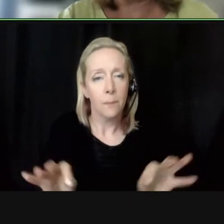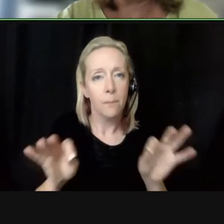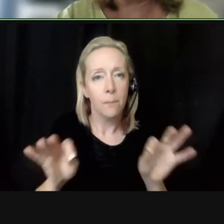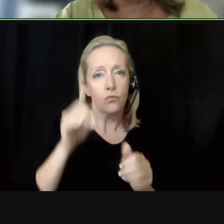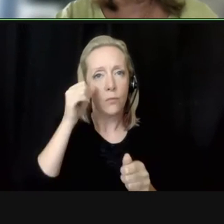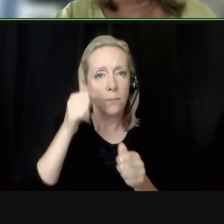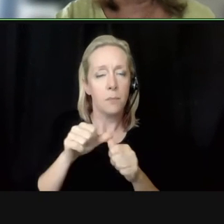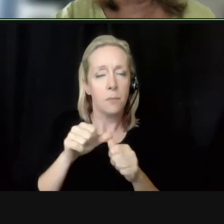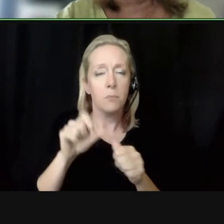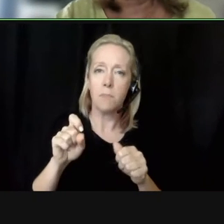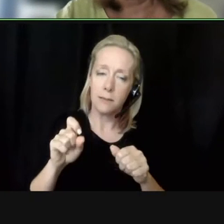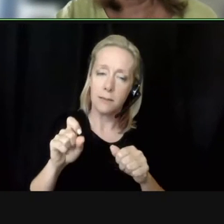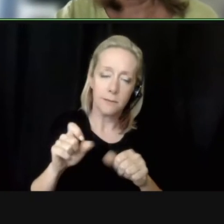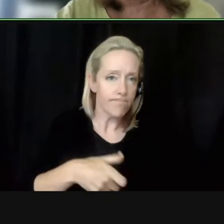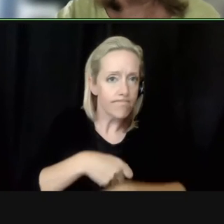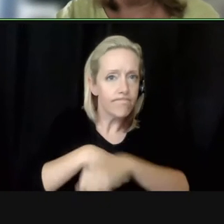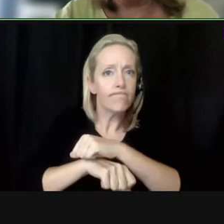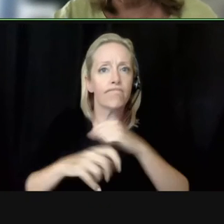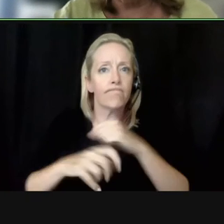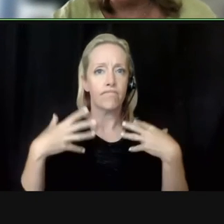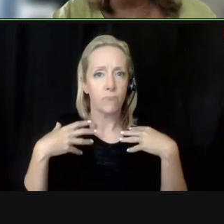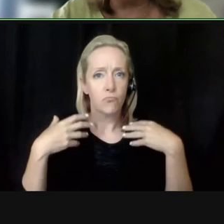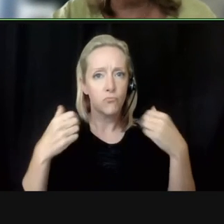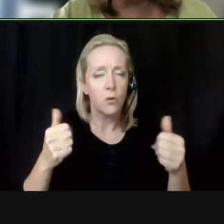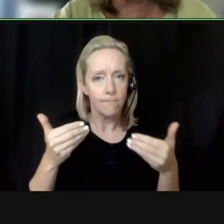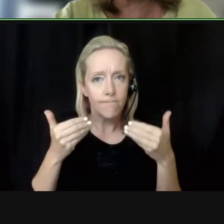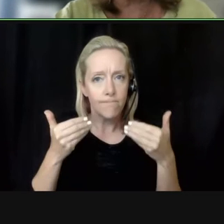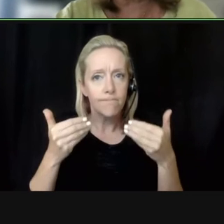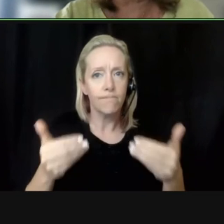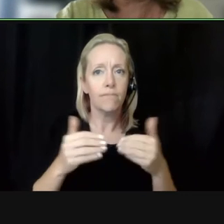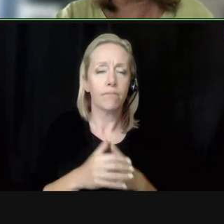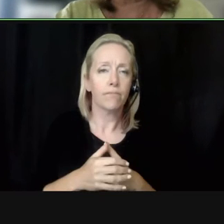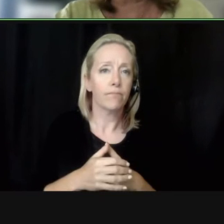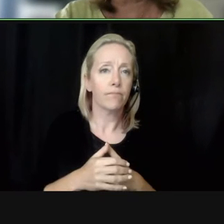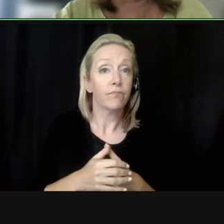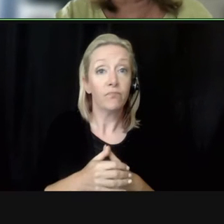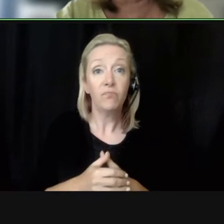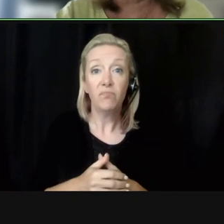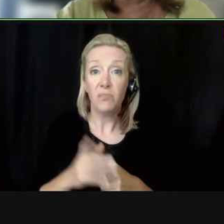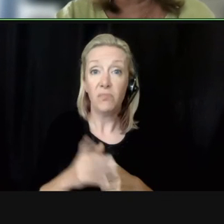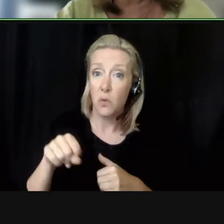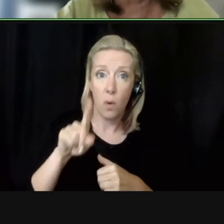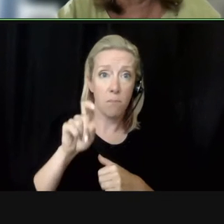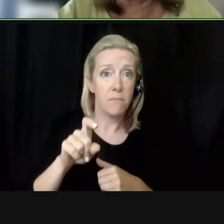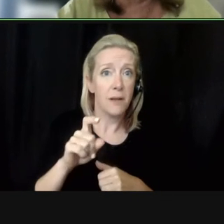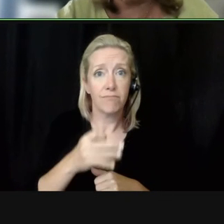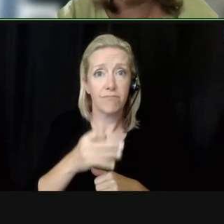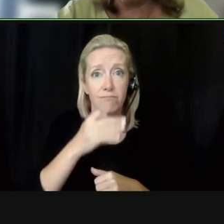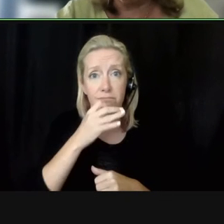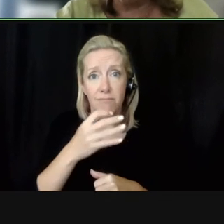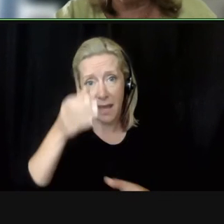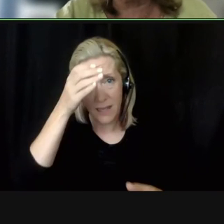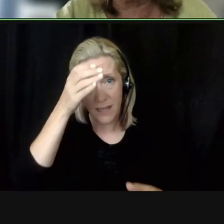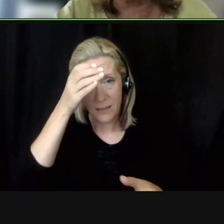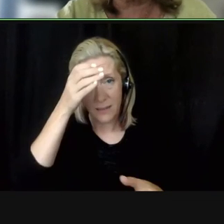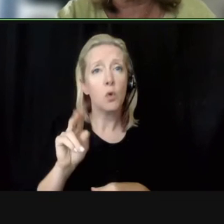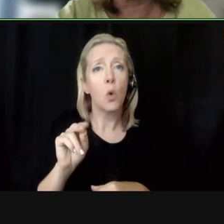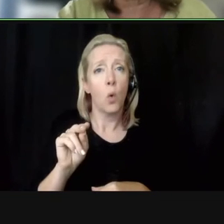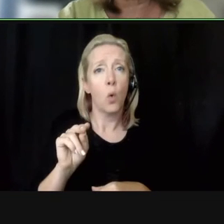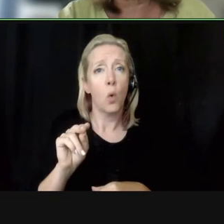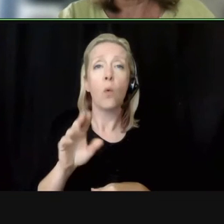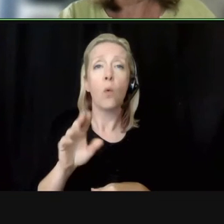really have to be brave and go for it. We're not expecting you to be experts, but we do know that you do know